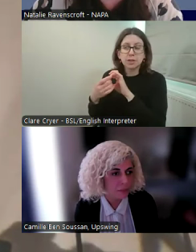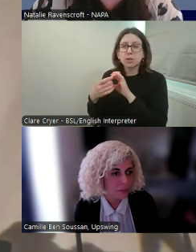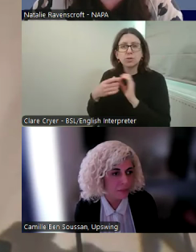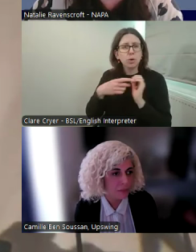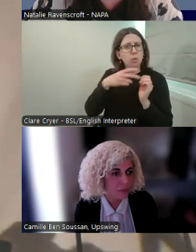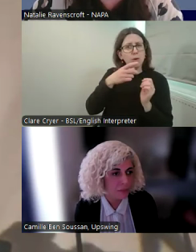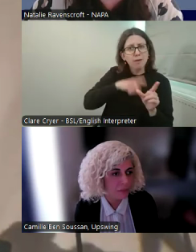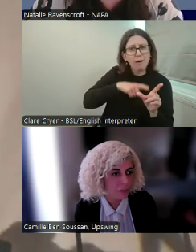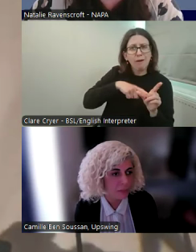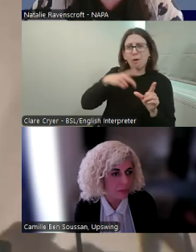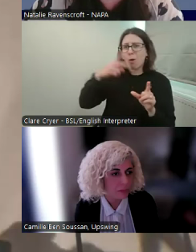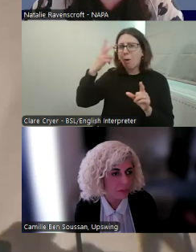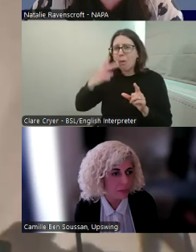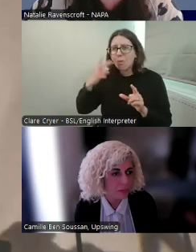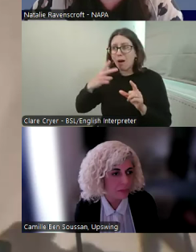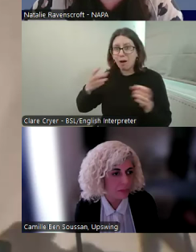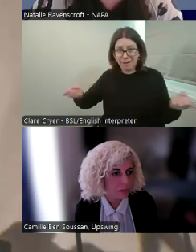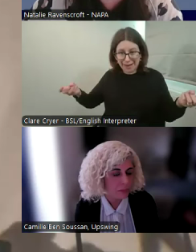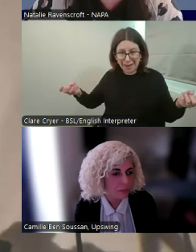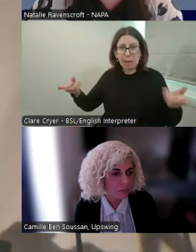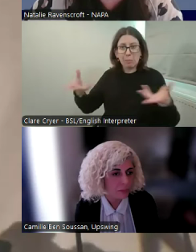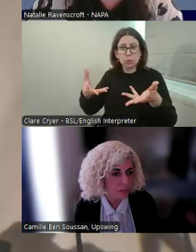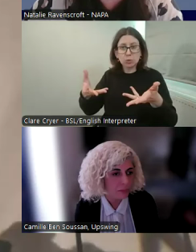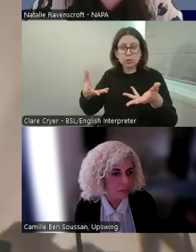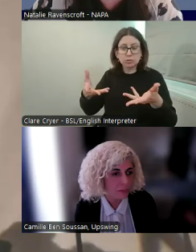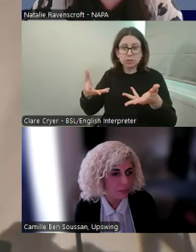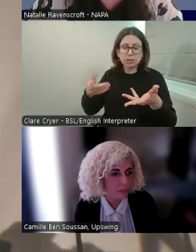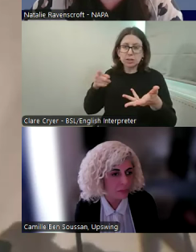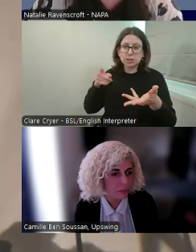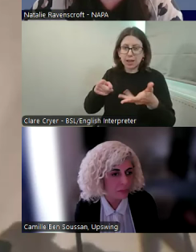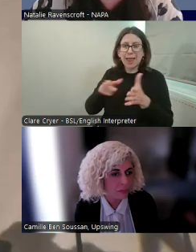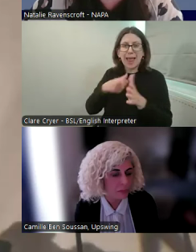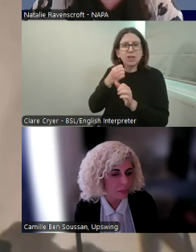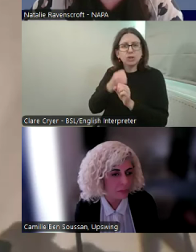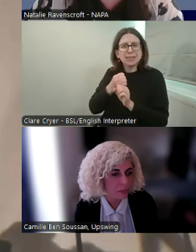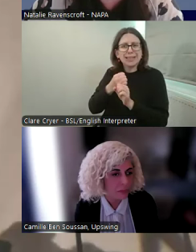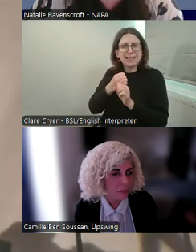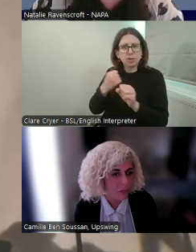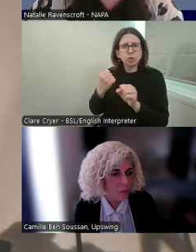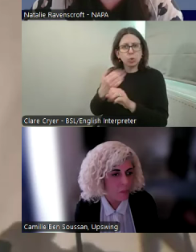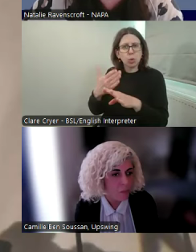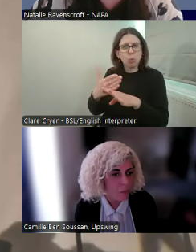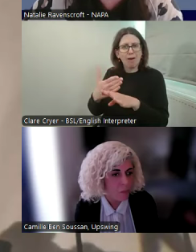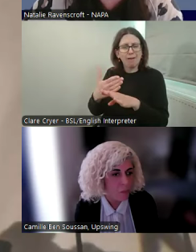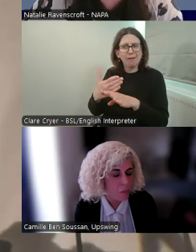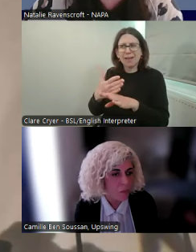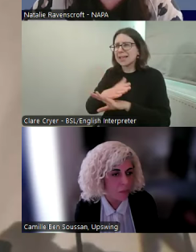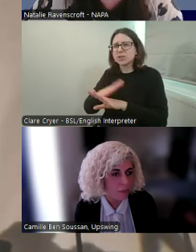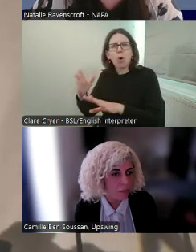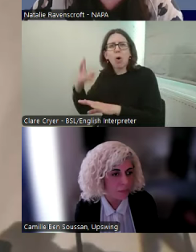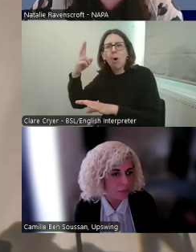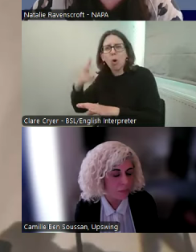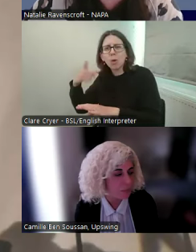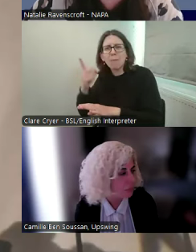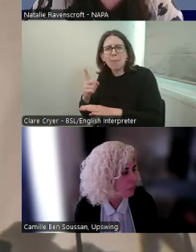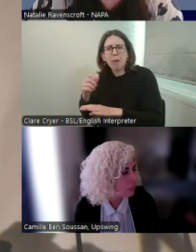younger people have input into an agency into the work. So it isn't about kind of older people giving advice and